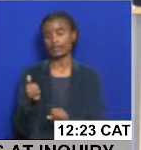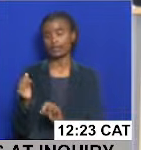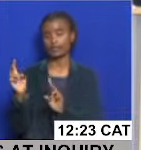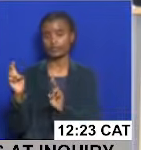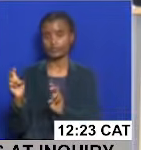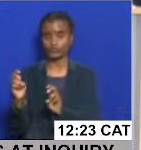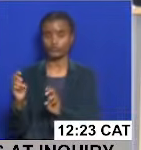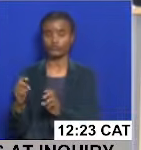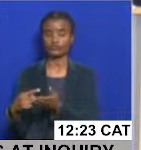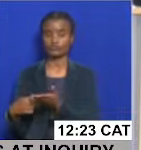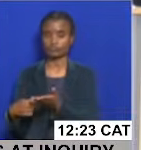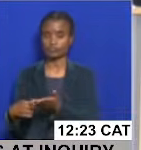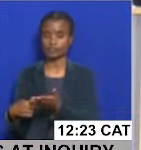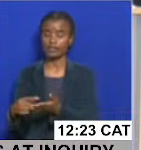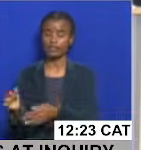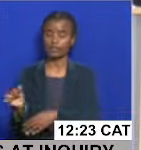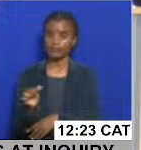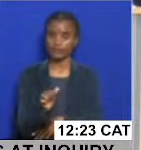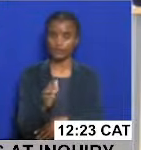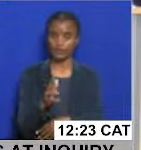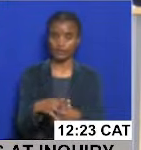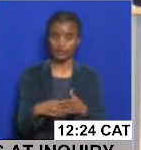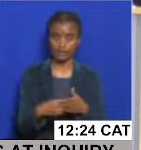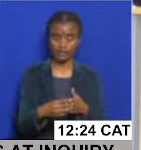yeah. Chair.